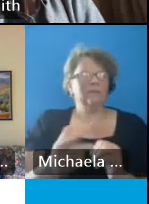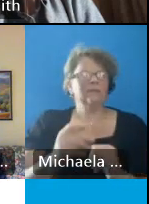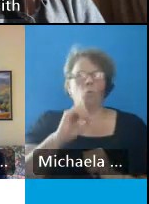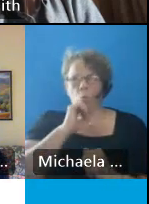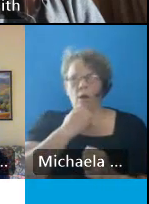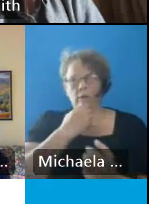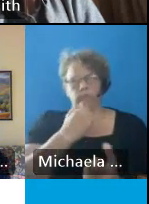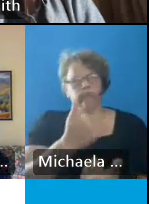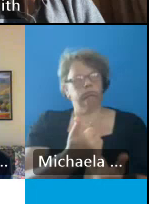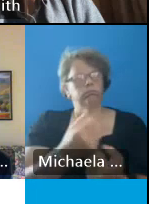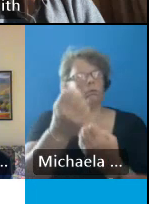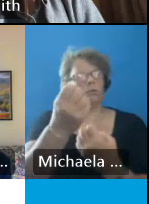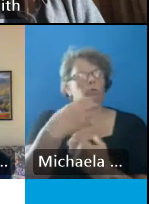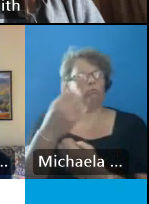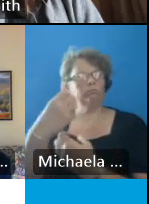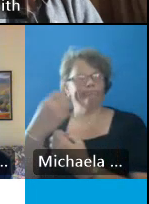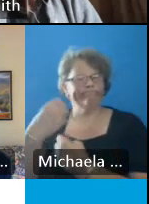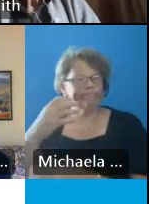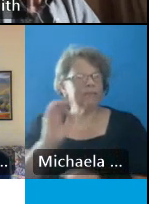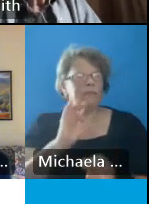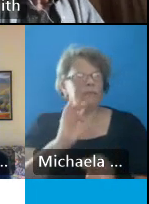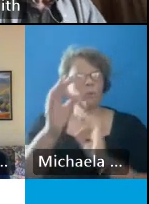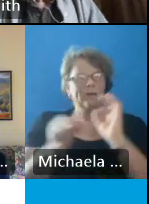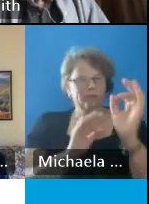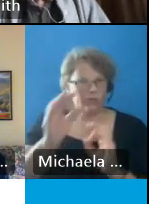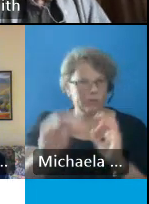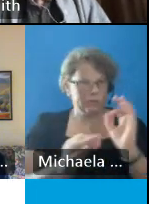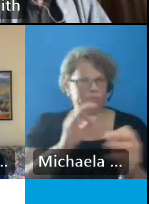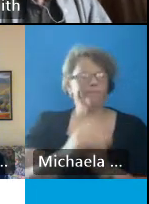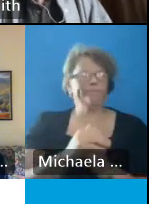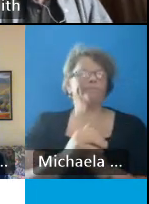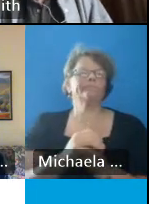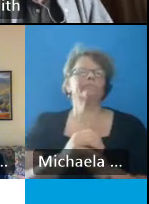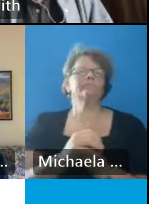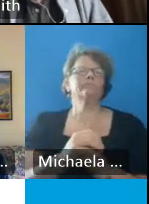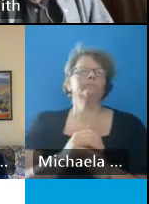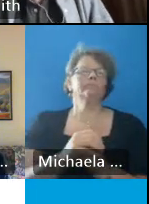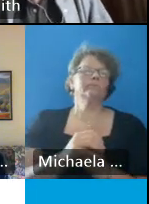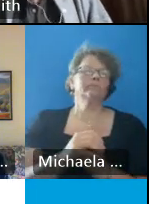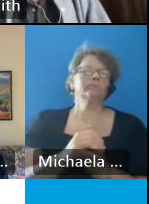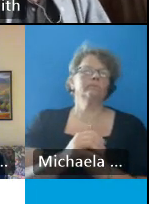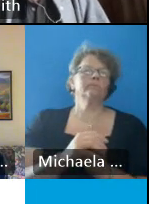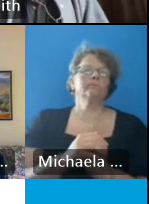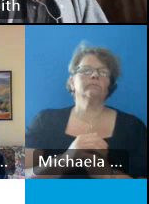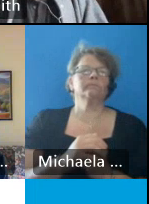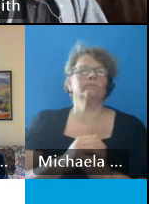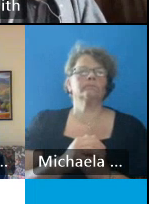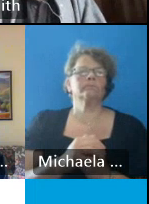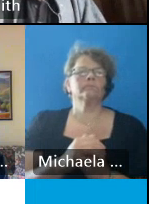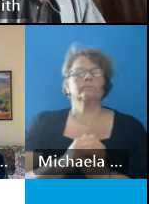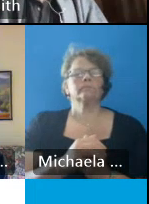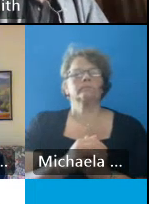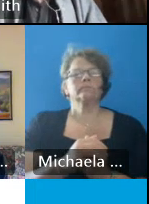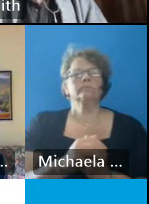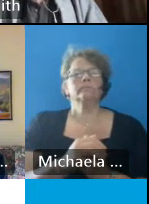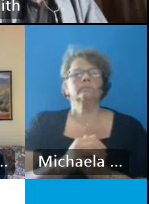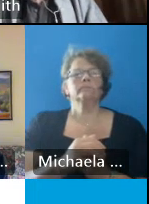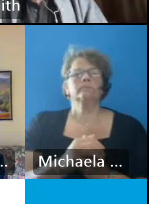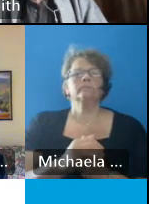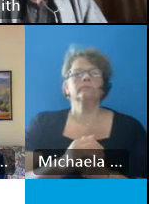to get any questions or observations, and we'll go from there. So I'll just move the slides forward.